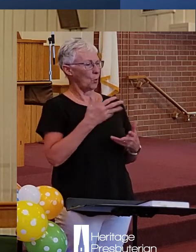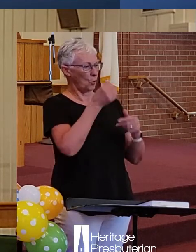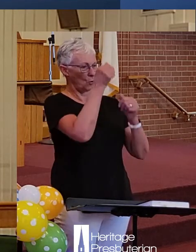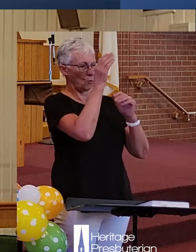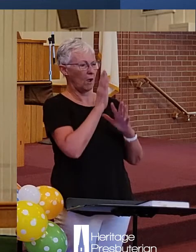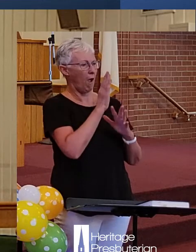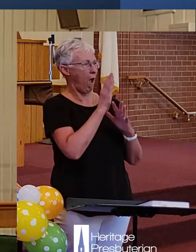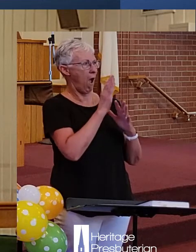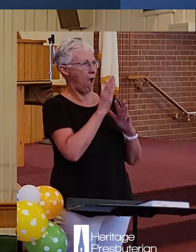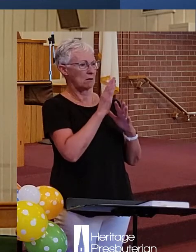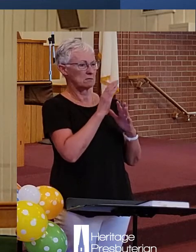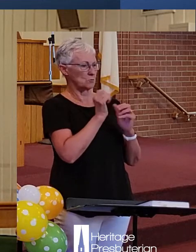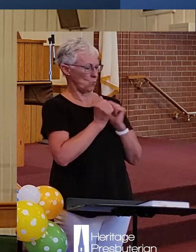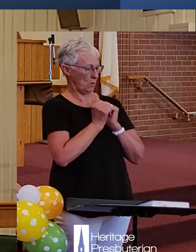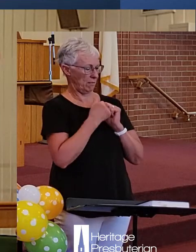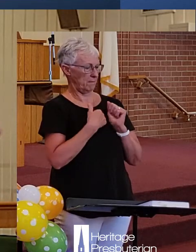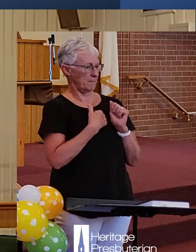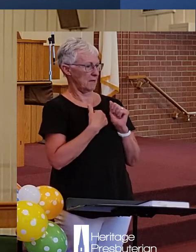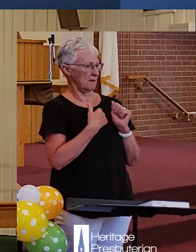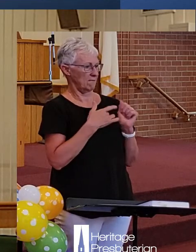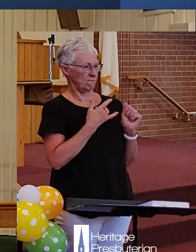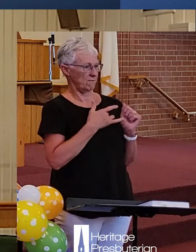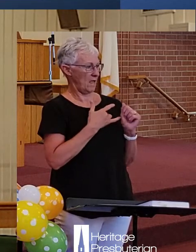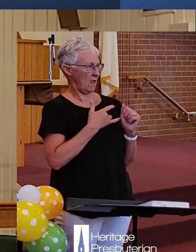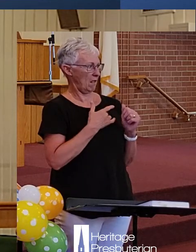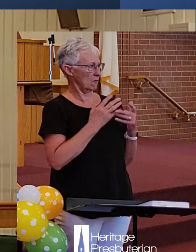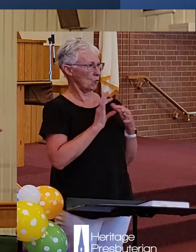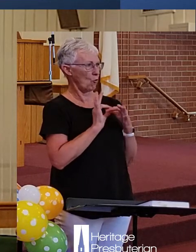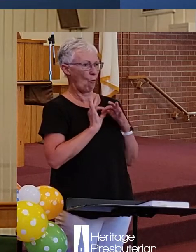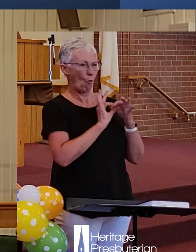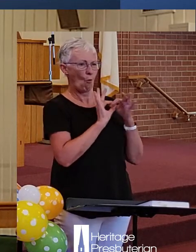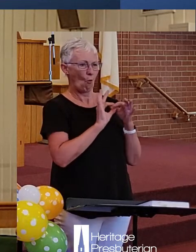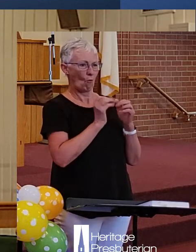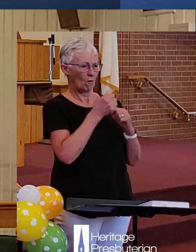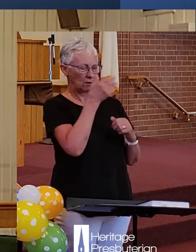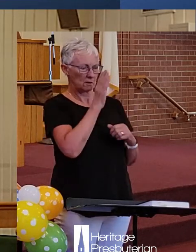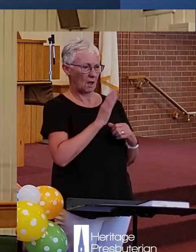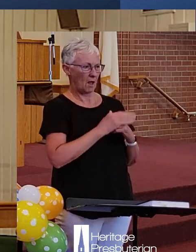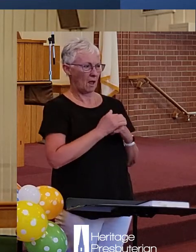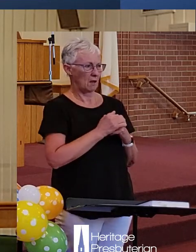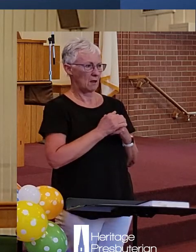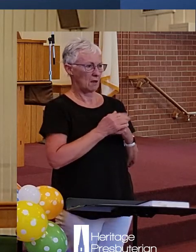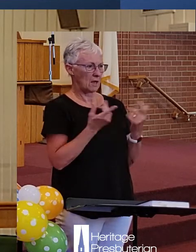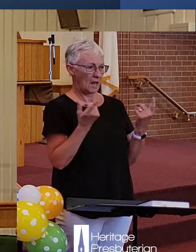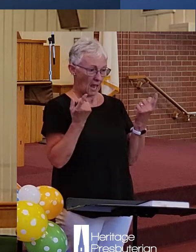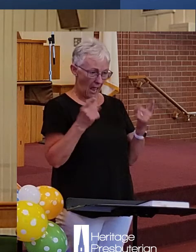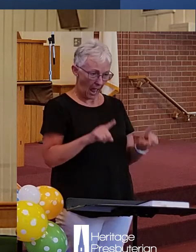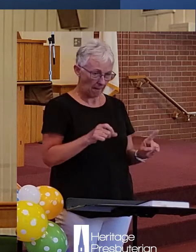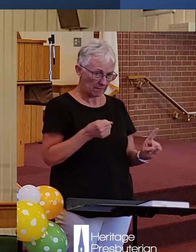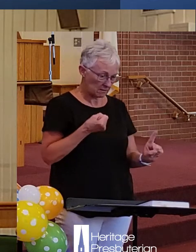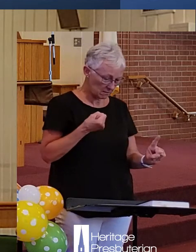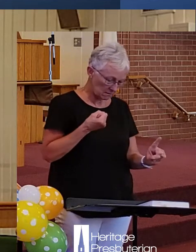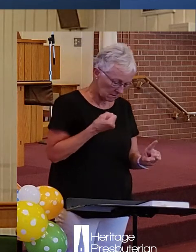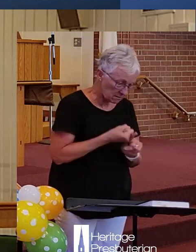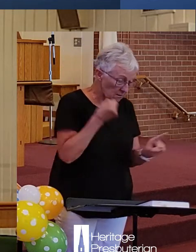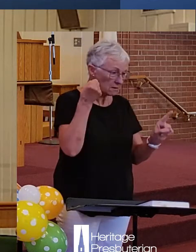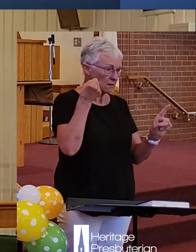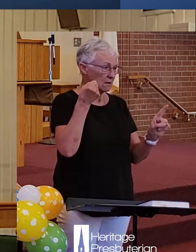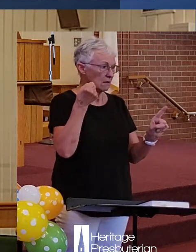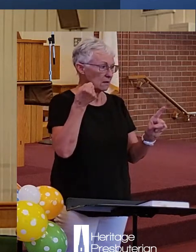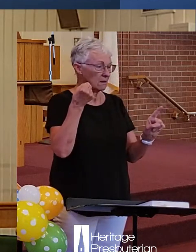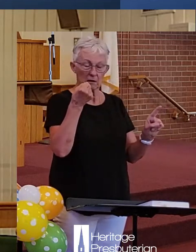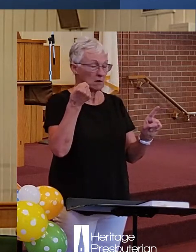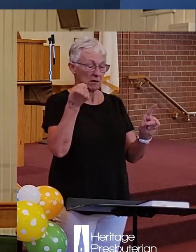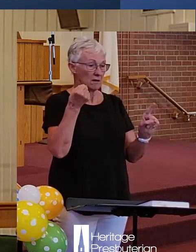And before I knew it, and completely unexpectedly, something took me by surprise. It came as if out of